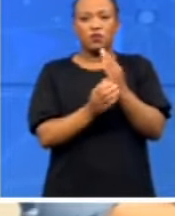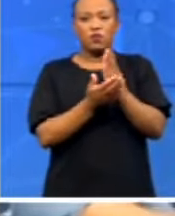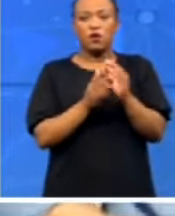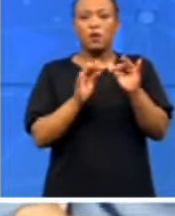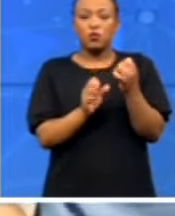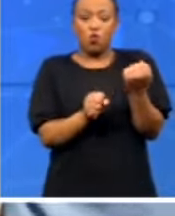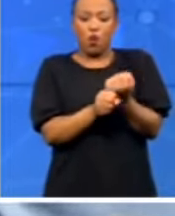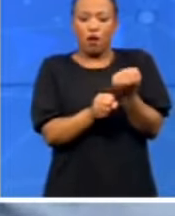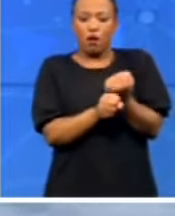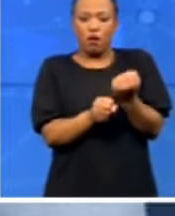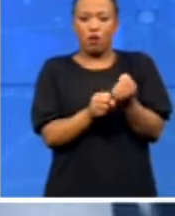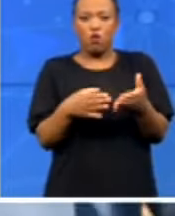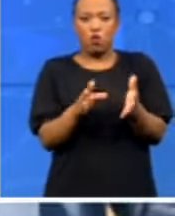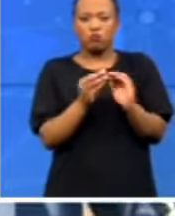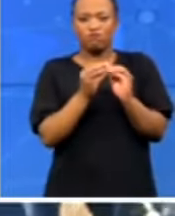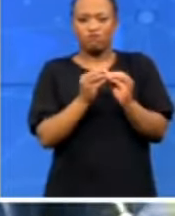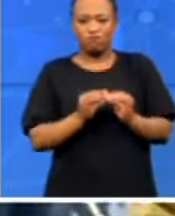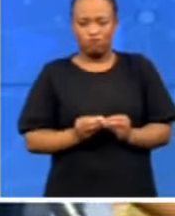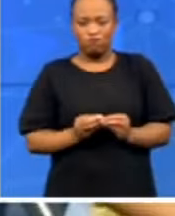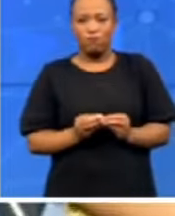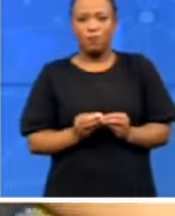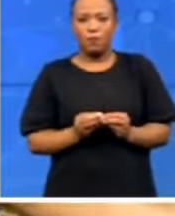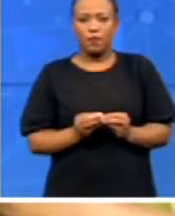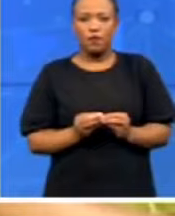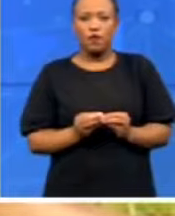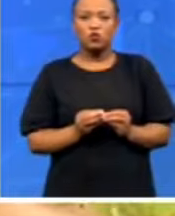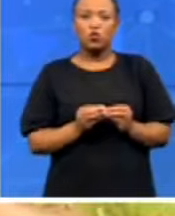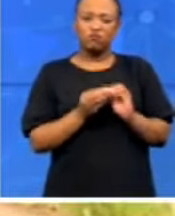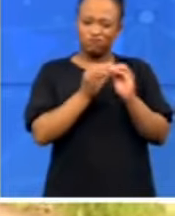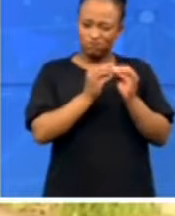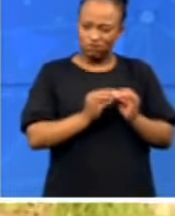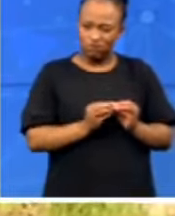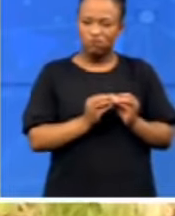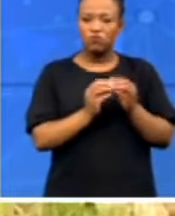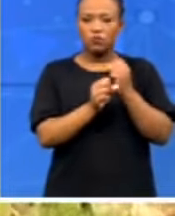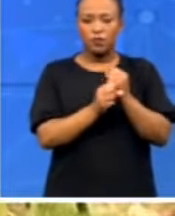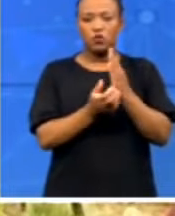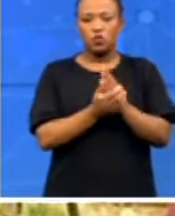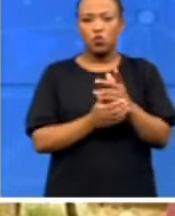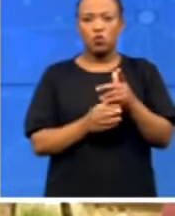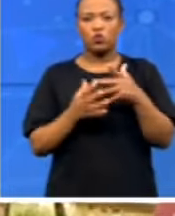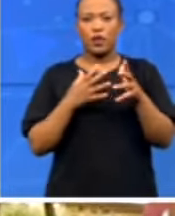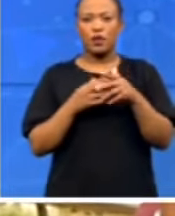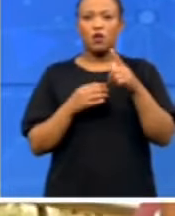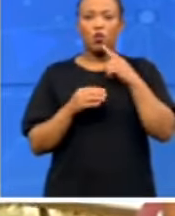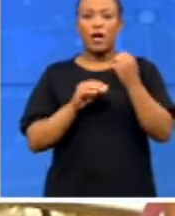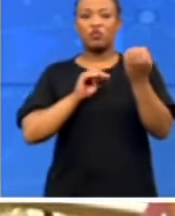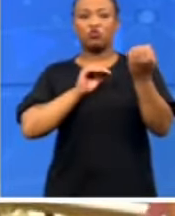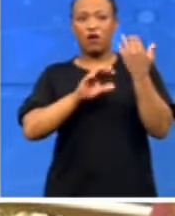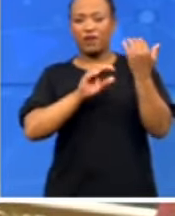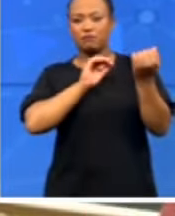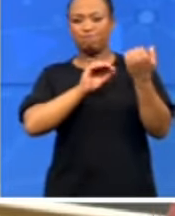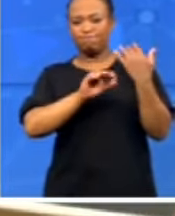state that we want it to be in order to be able to handle the volume of traffic that is set to be diverted to that road.